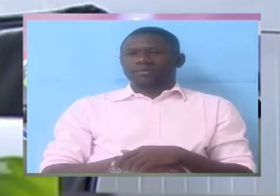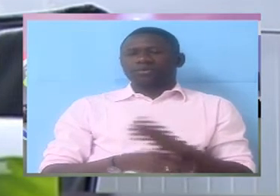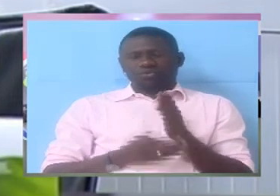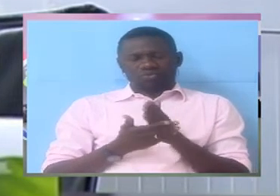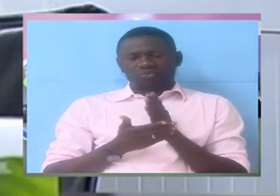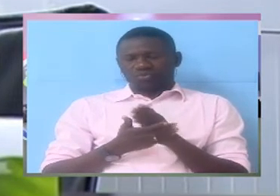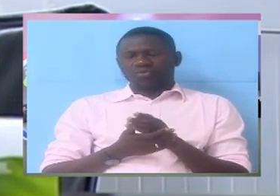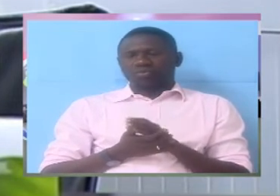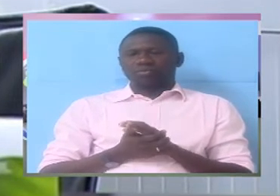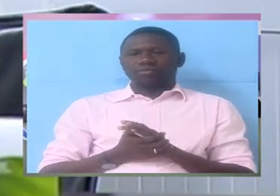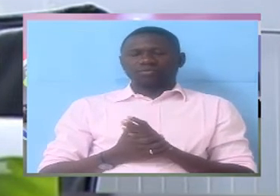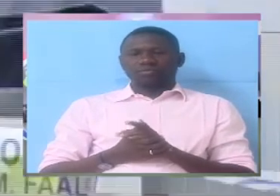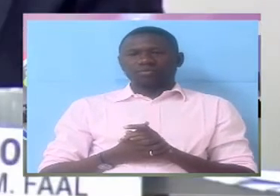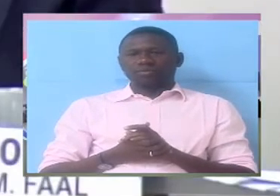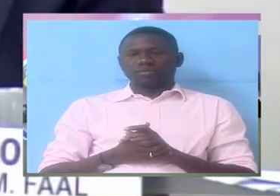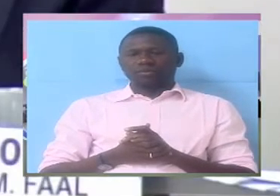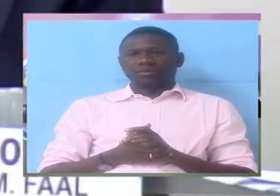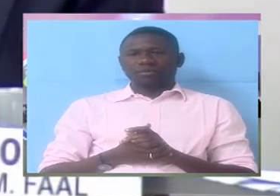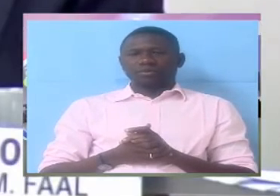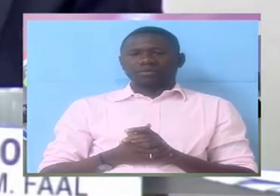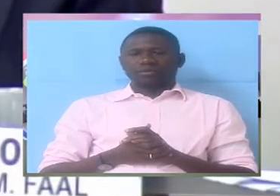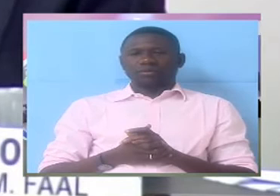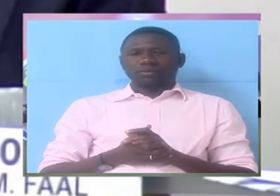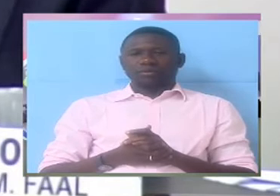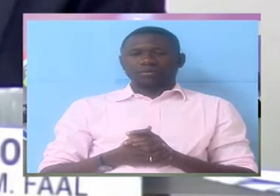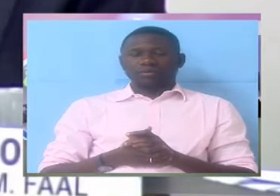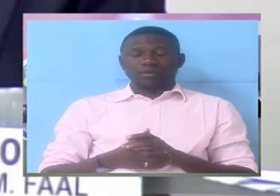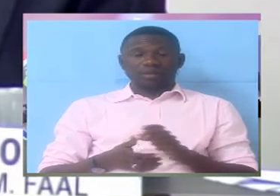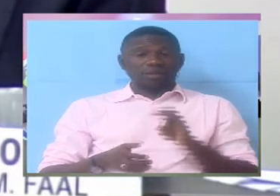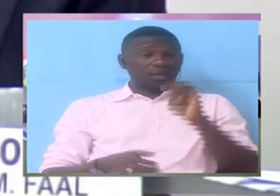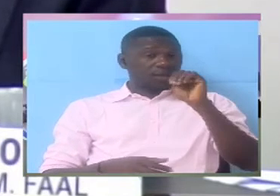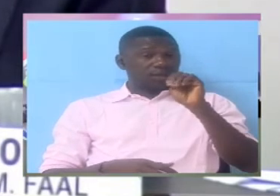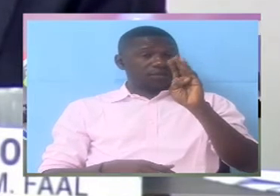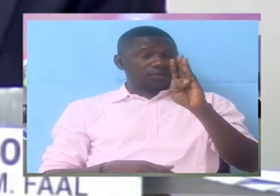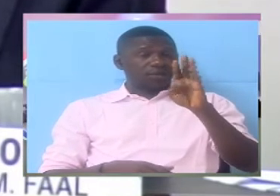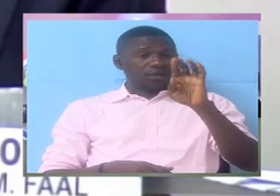Honestly. Well, Ibrahim is not wondering.